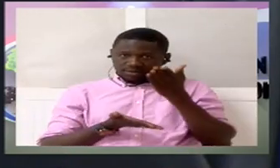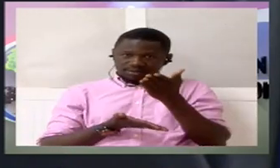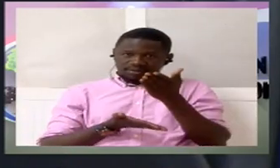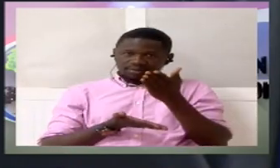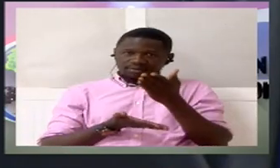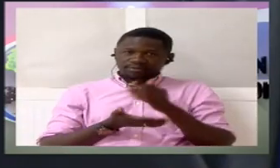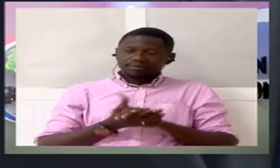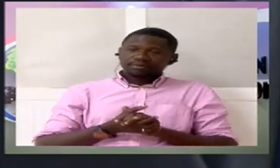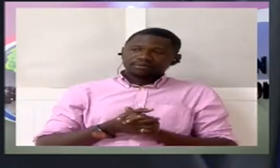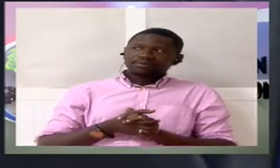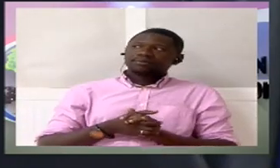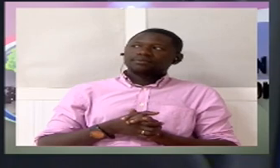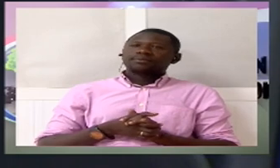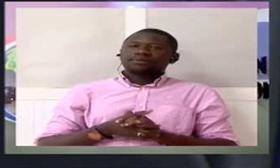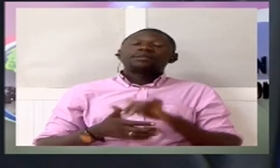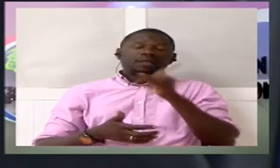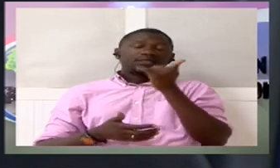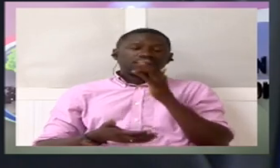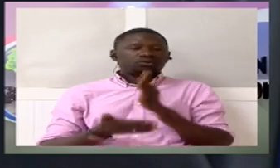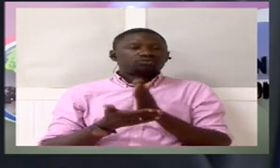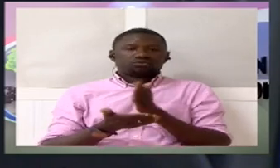That is true. And